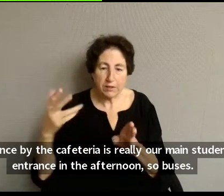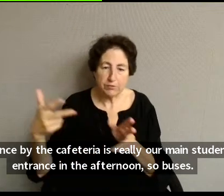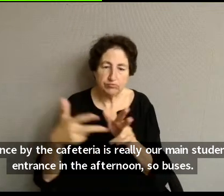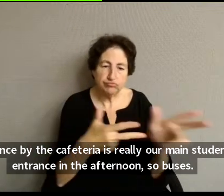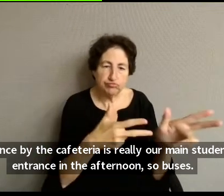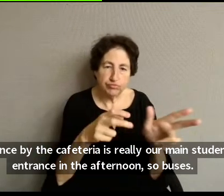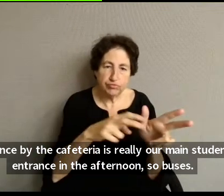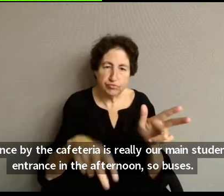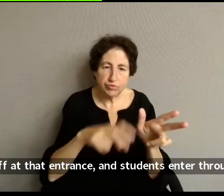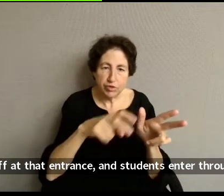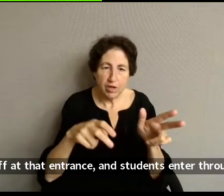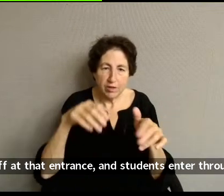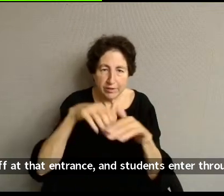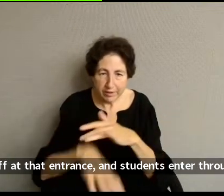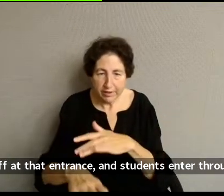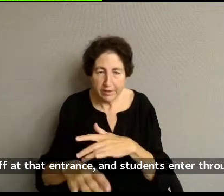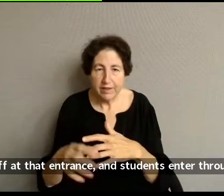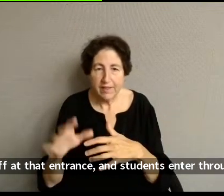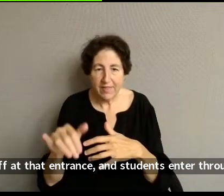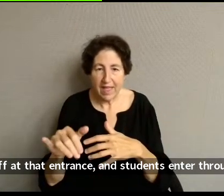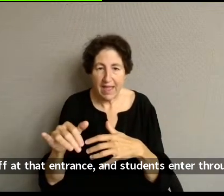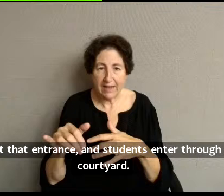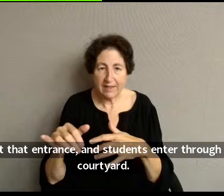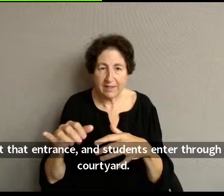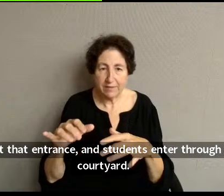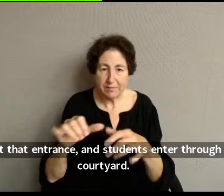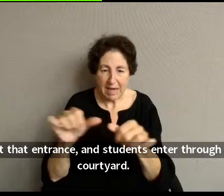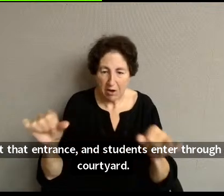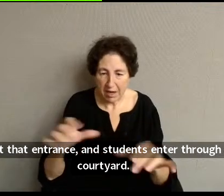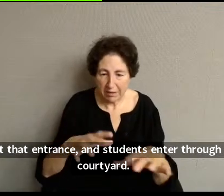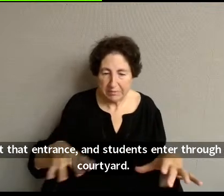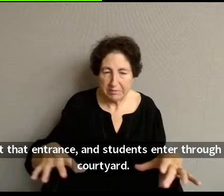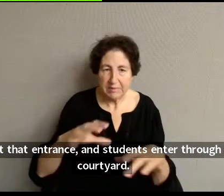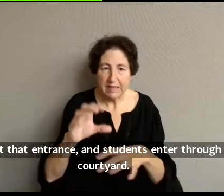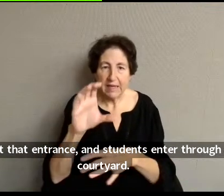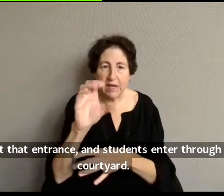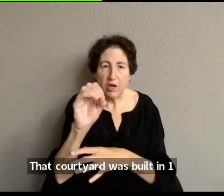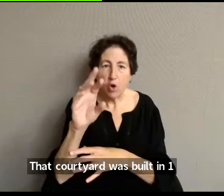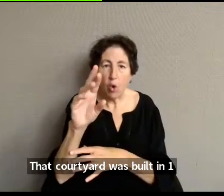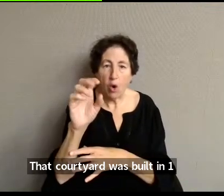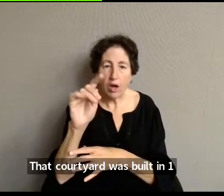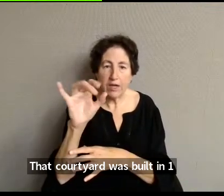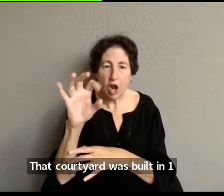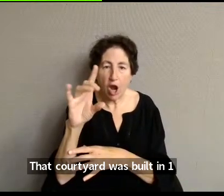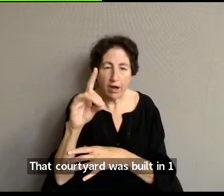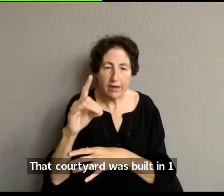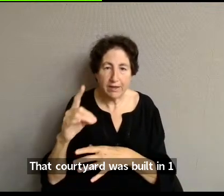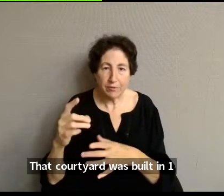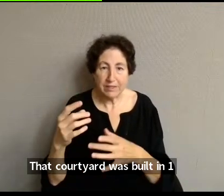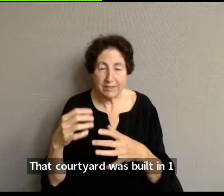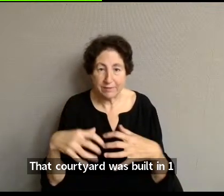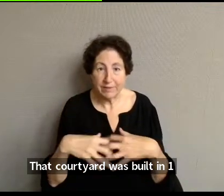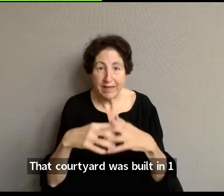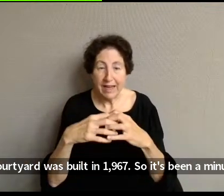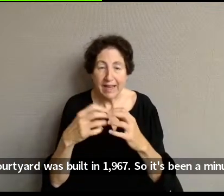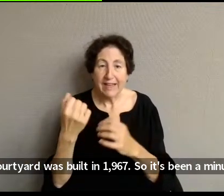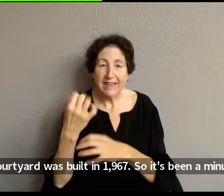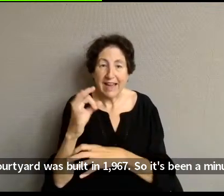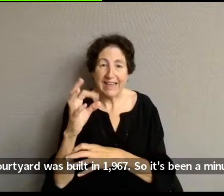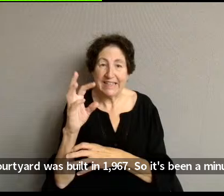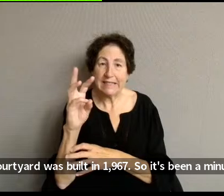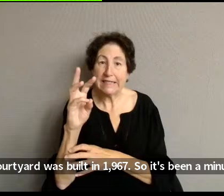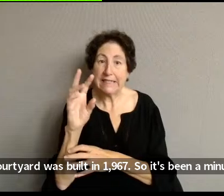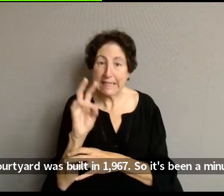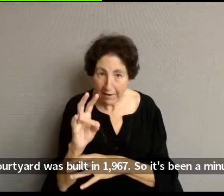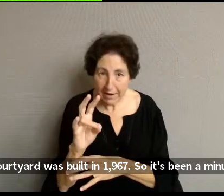through a courtyard. That courtyard was built in 1967. So it's been a minute since there a lot of TLC has happened